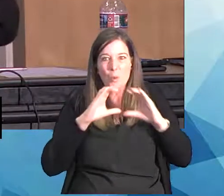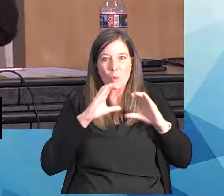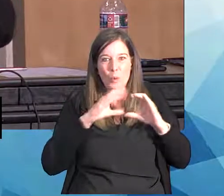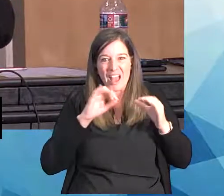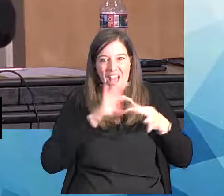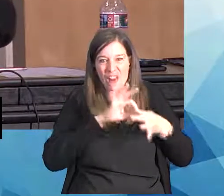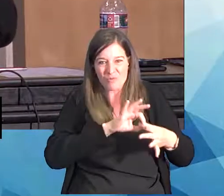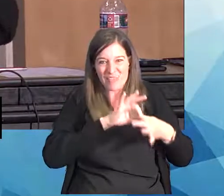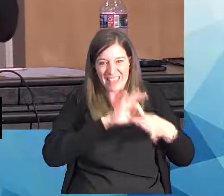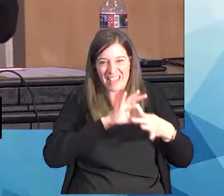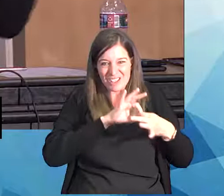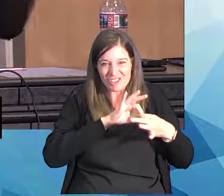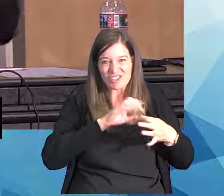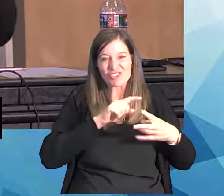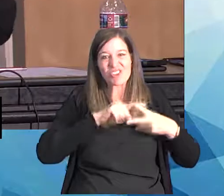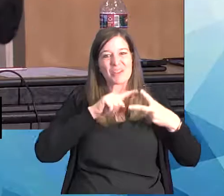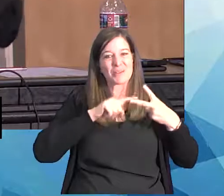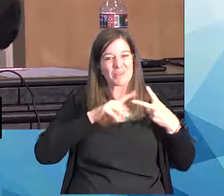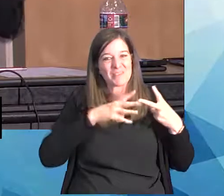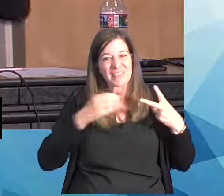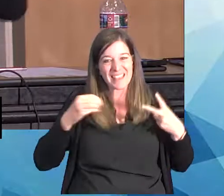resource management.